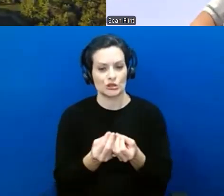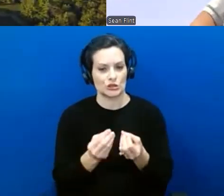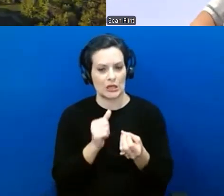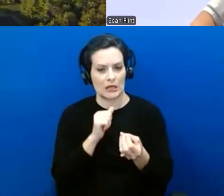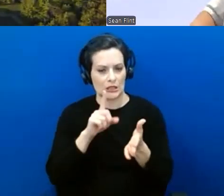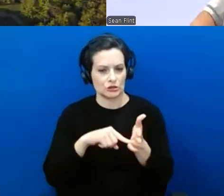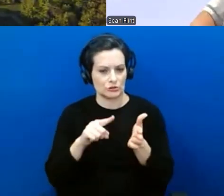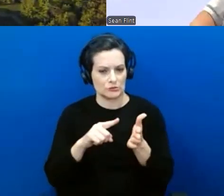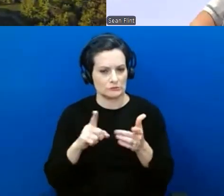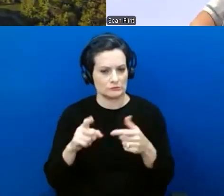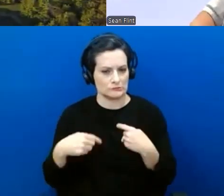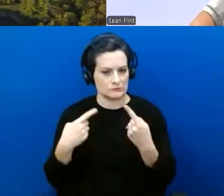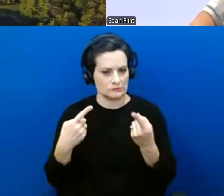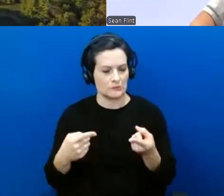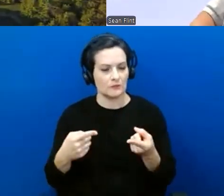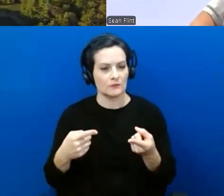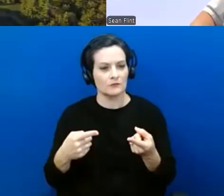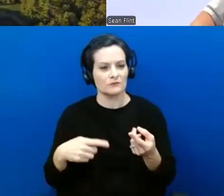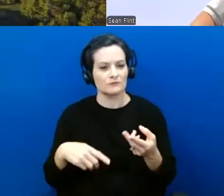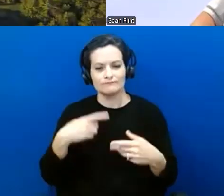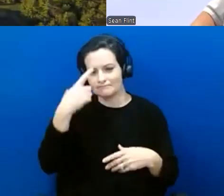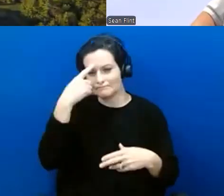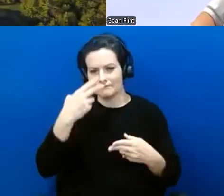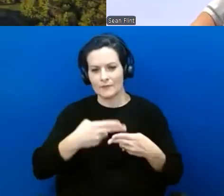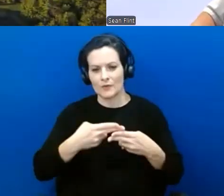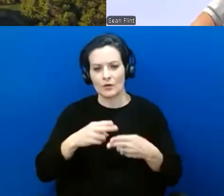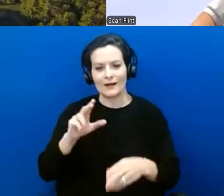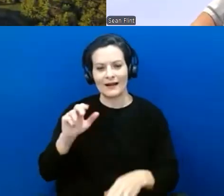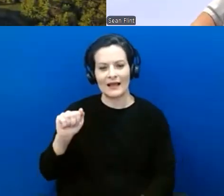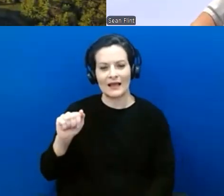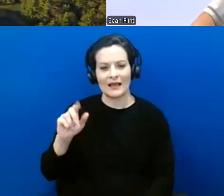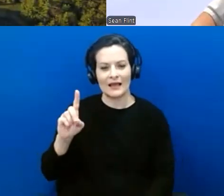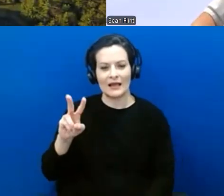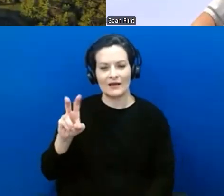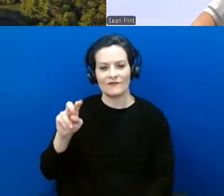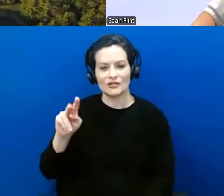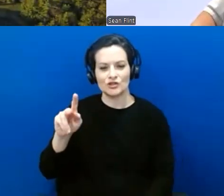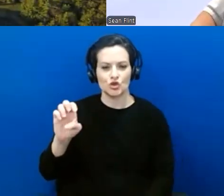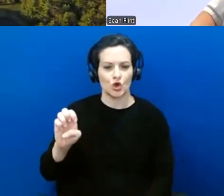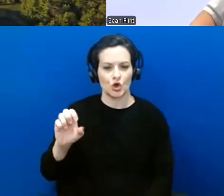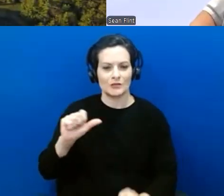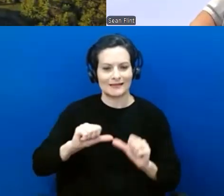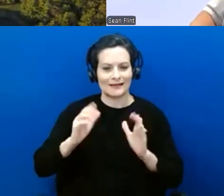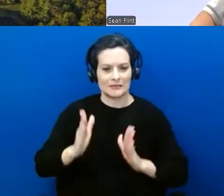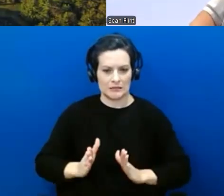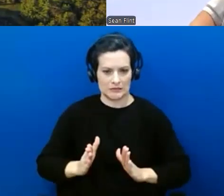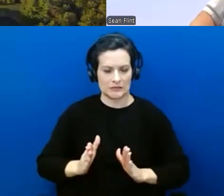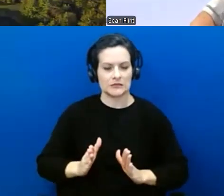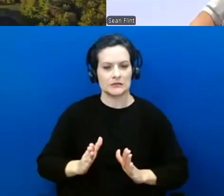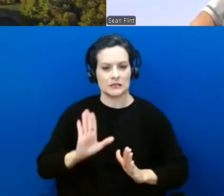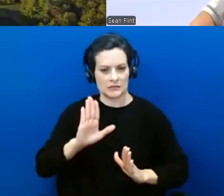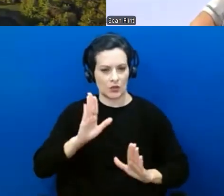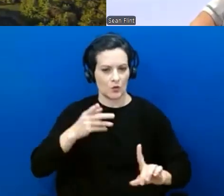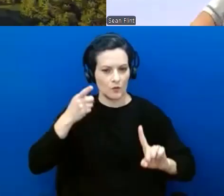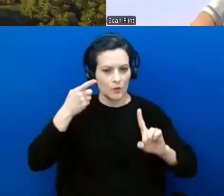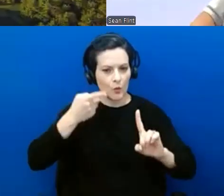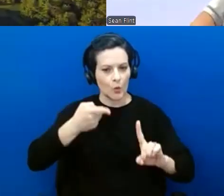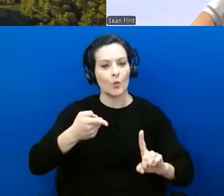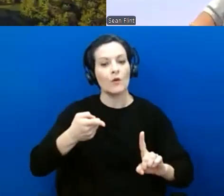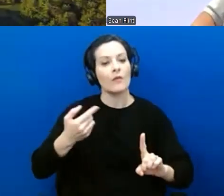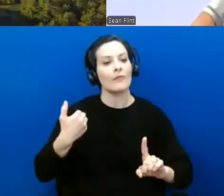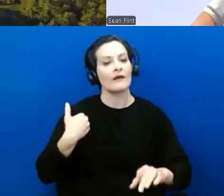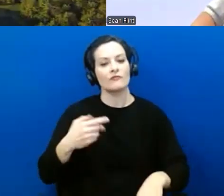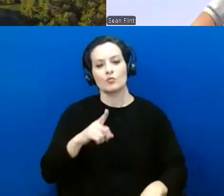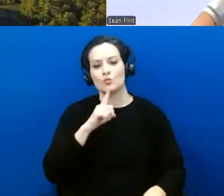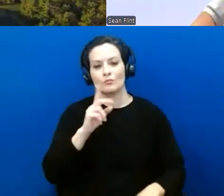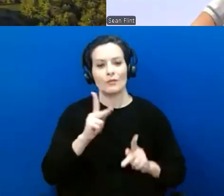but I think it's called Adventure Scientists, and that's like specifically what they do. They have like sort of what I would call like extreme sports